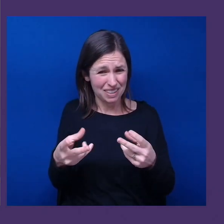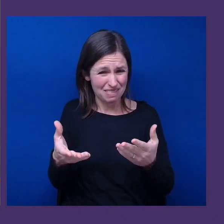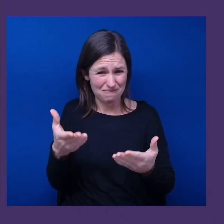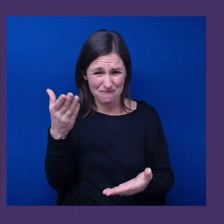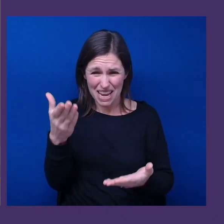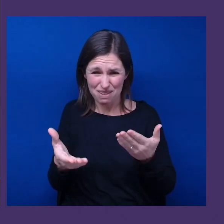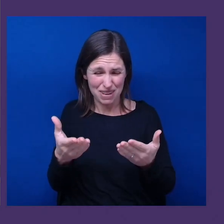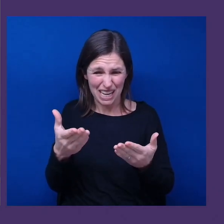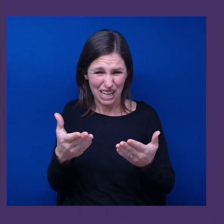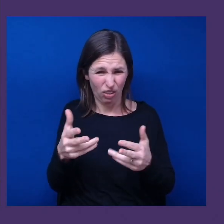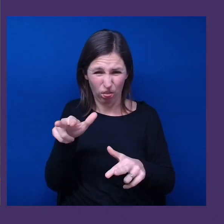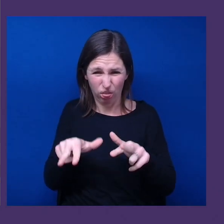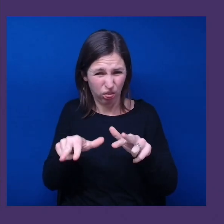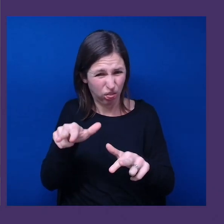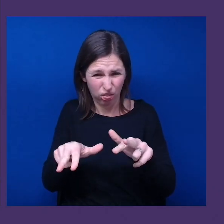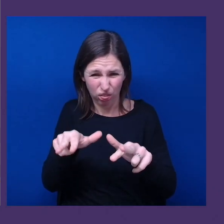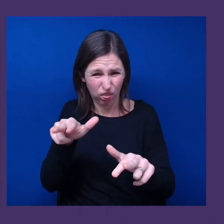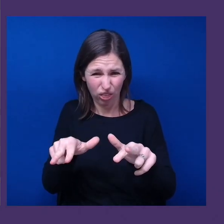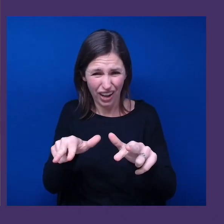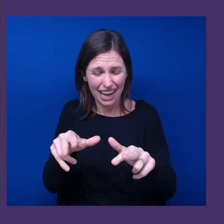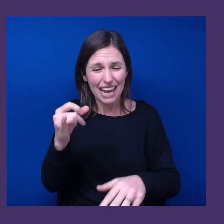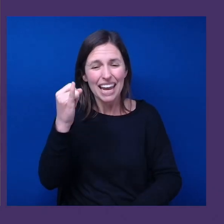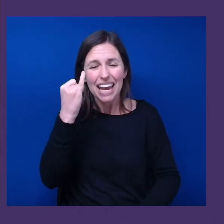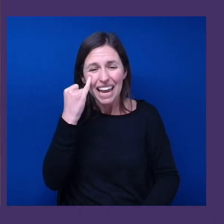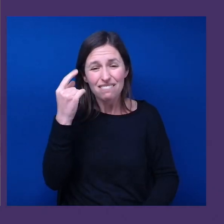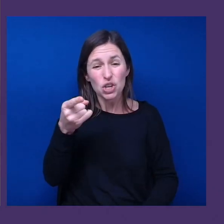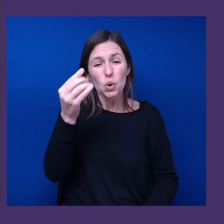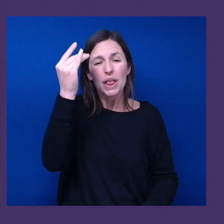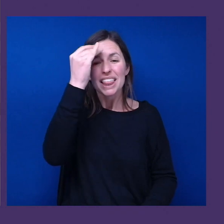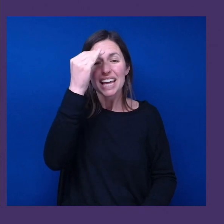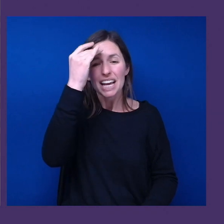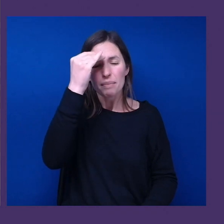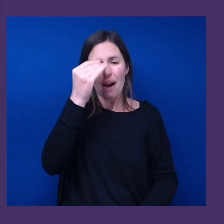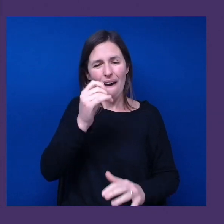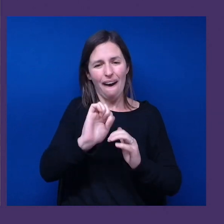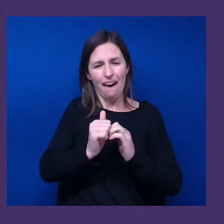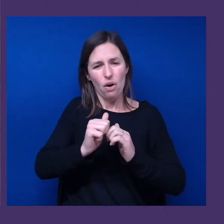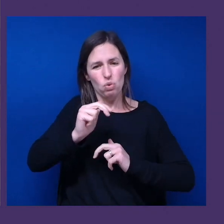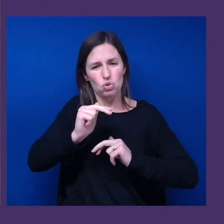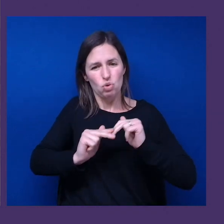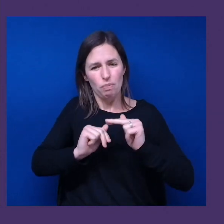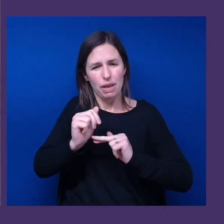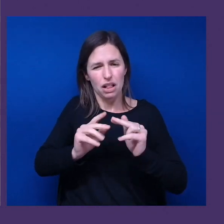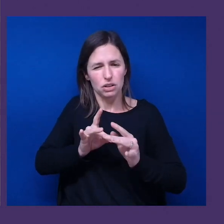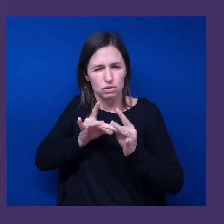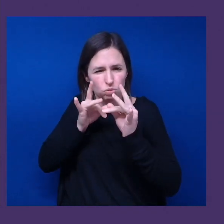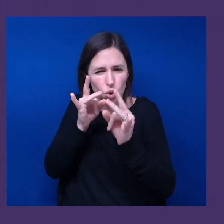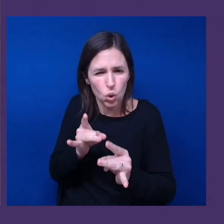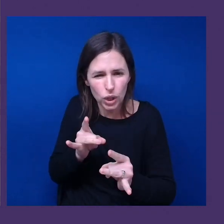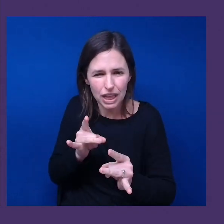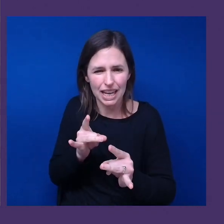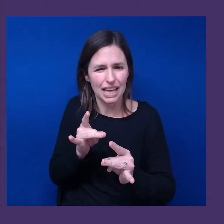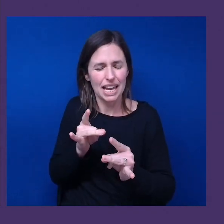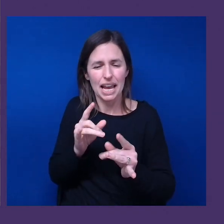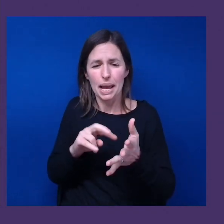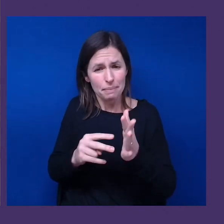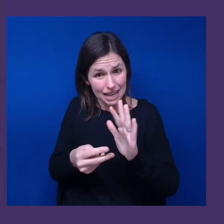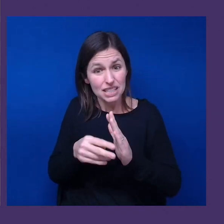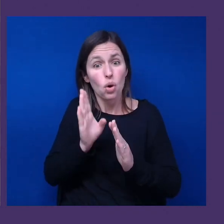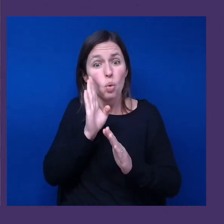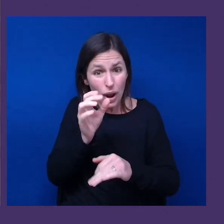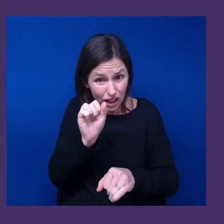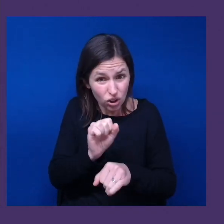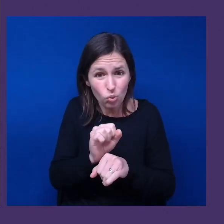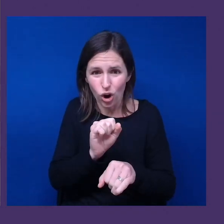about building something elegantly, it'll work through almost any display technology, whether it's visual or otherwise. And